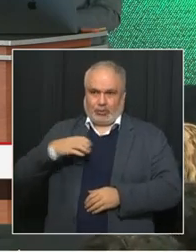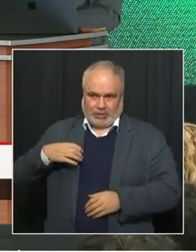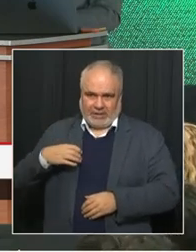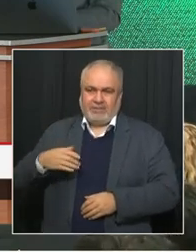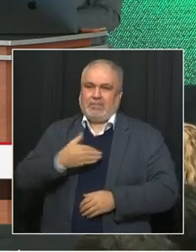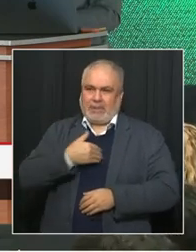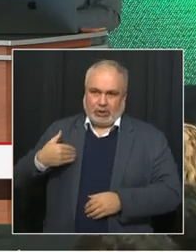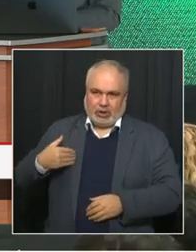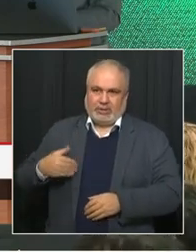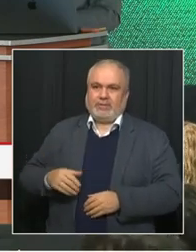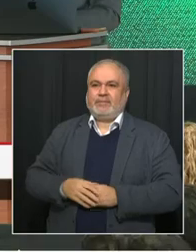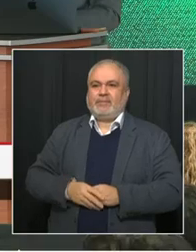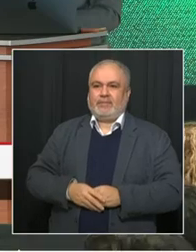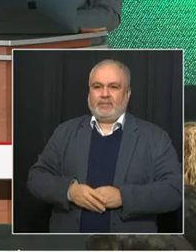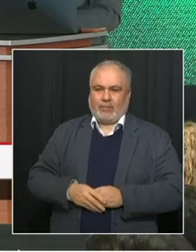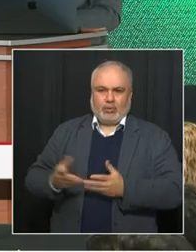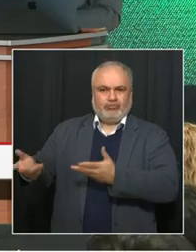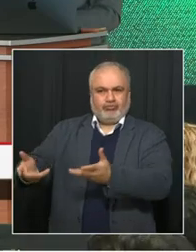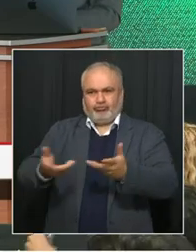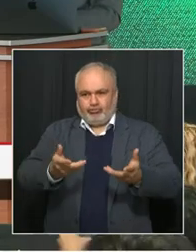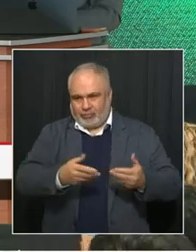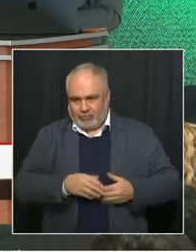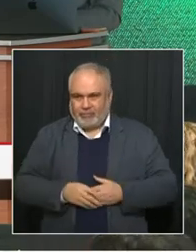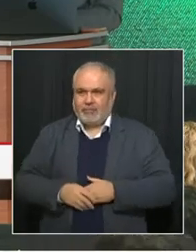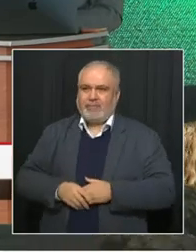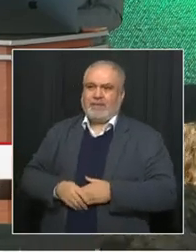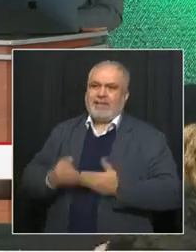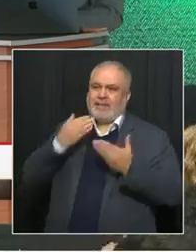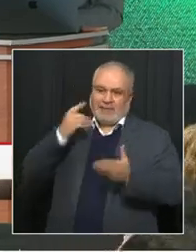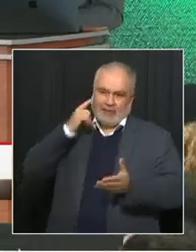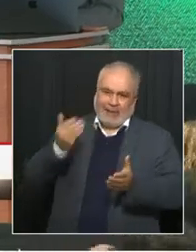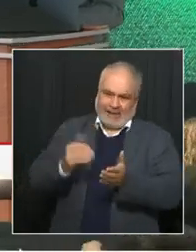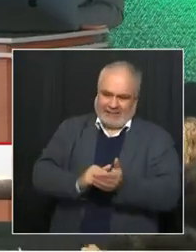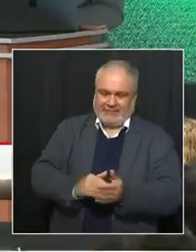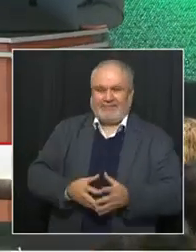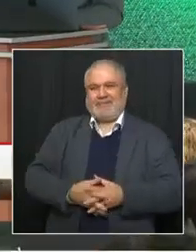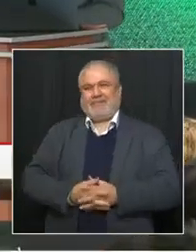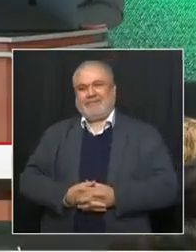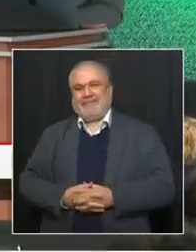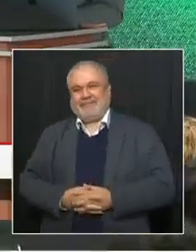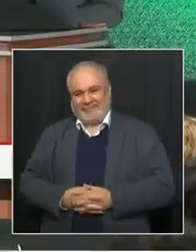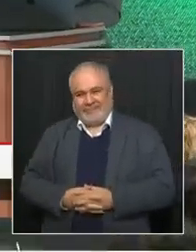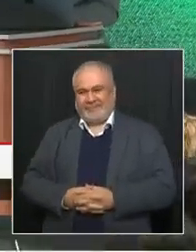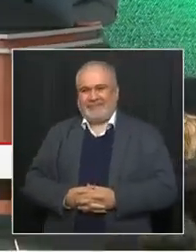about what's important to you. So thank you very much, everybody.